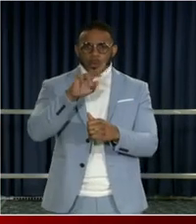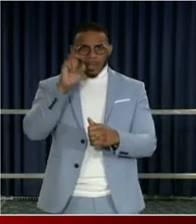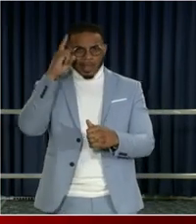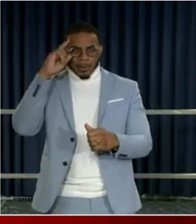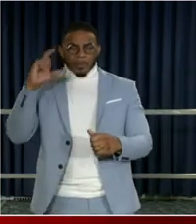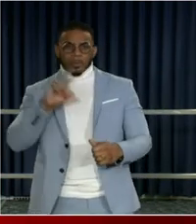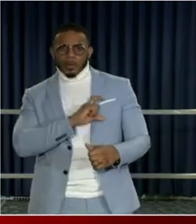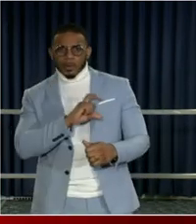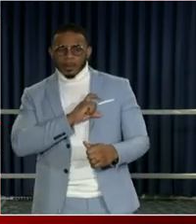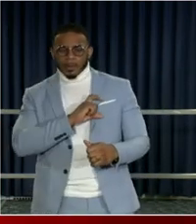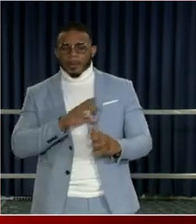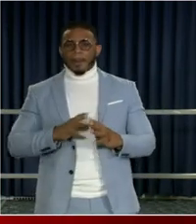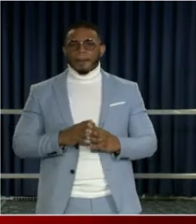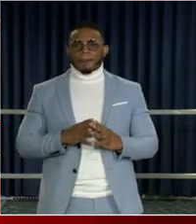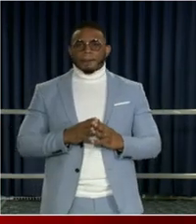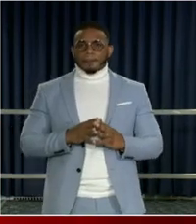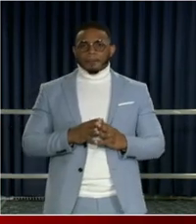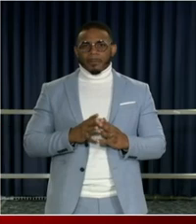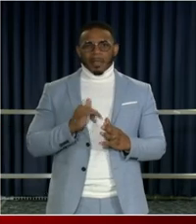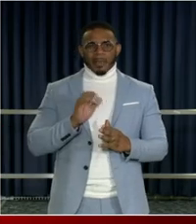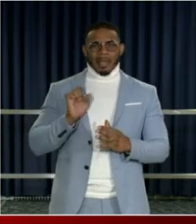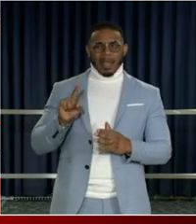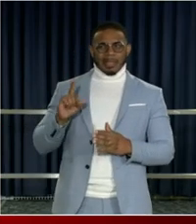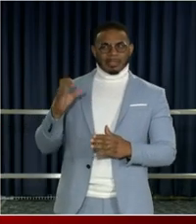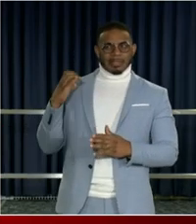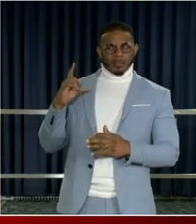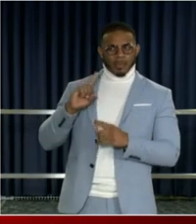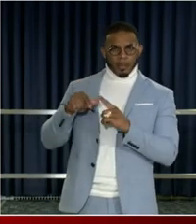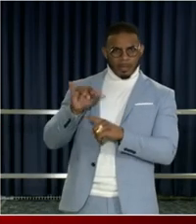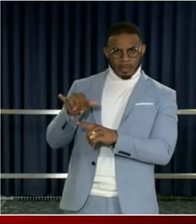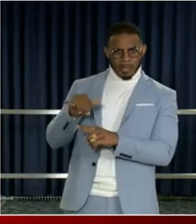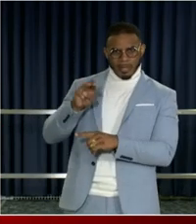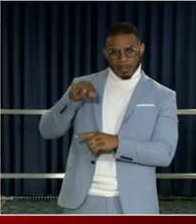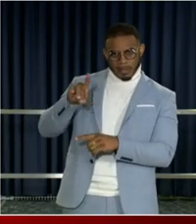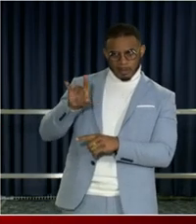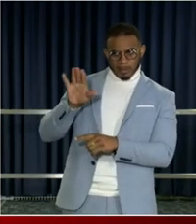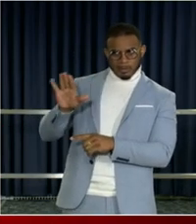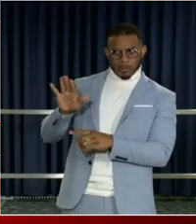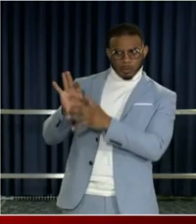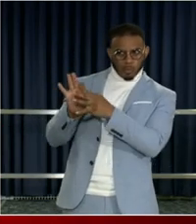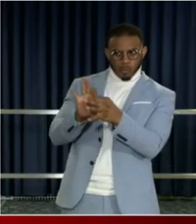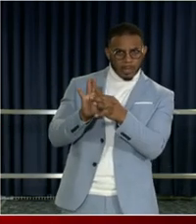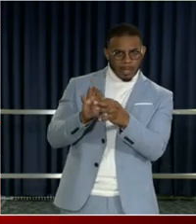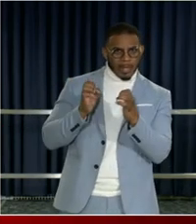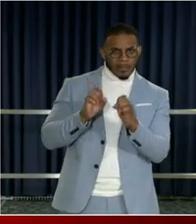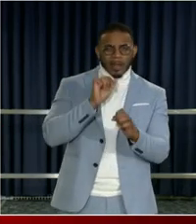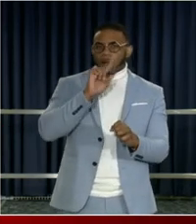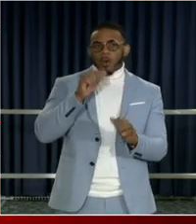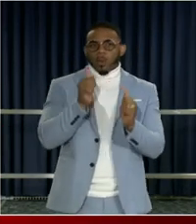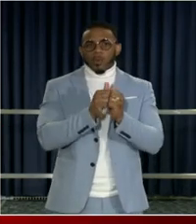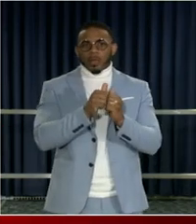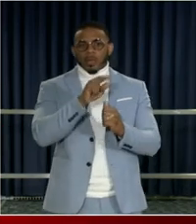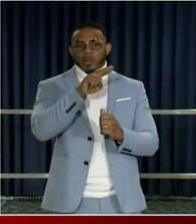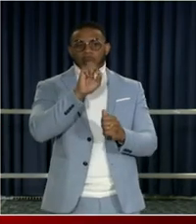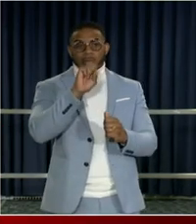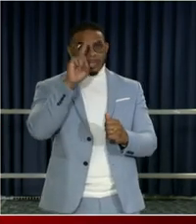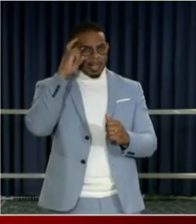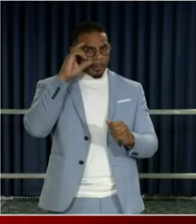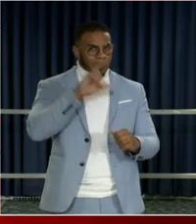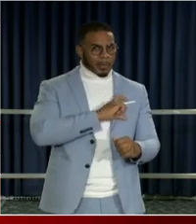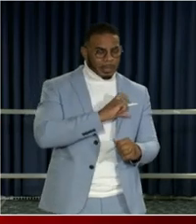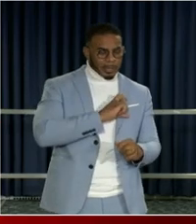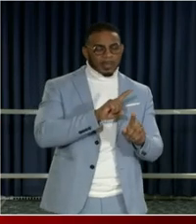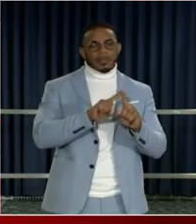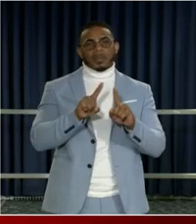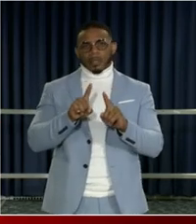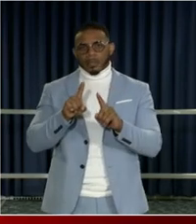States Capitol Police, and I'm going to ask the Chief to talk about MPD's coordination efforts, not only with the United States Capitol